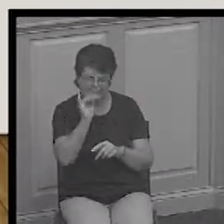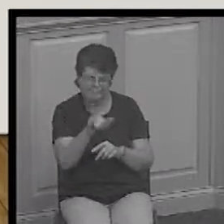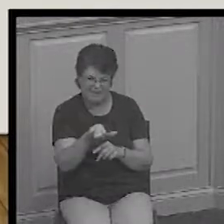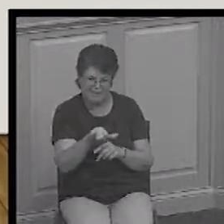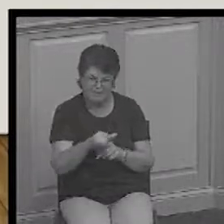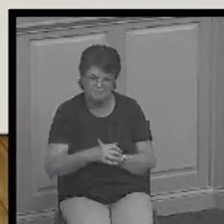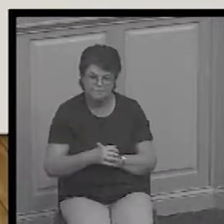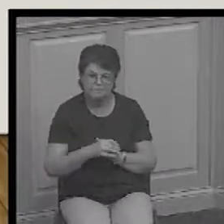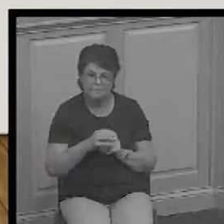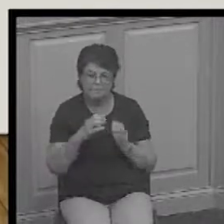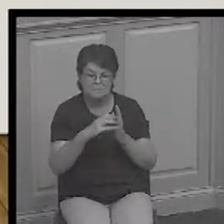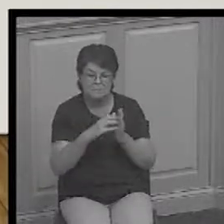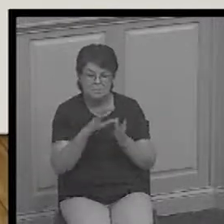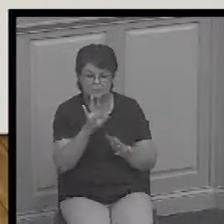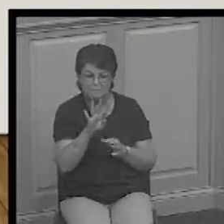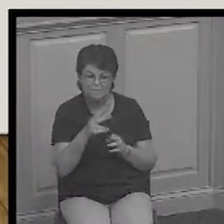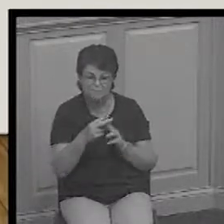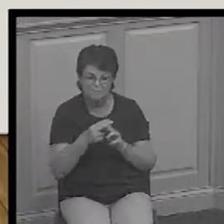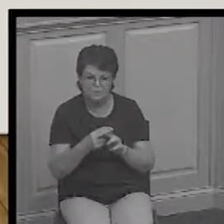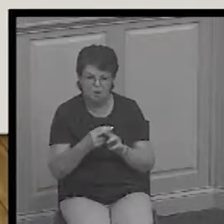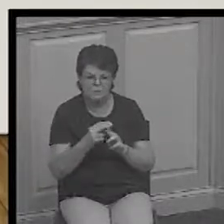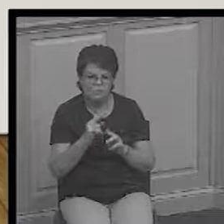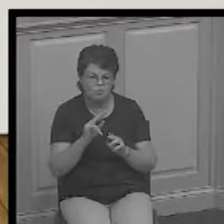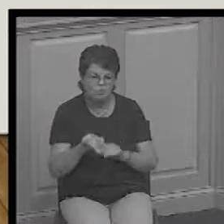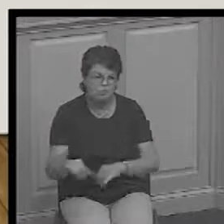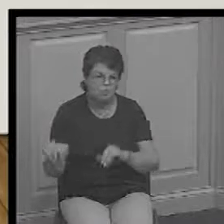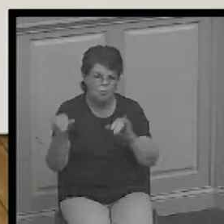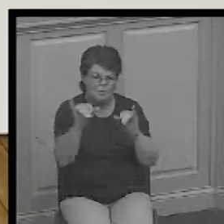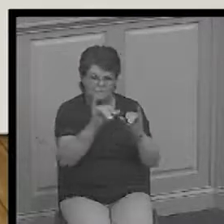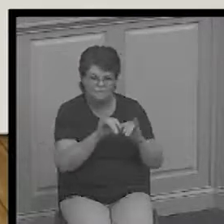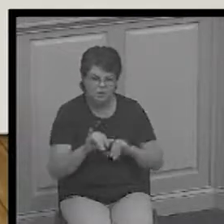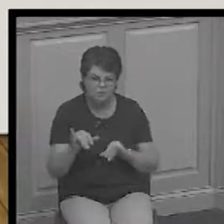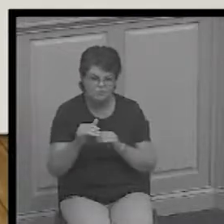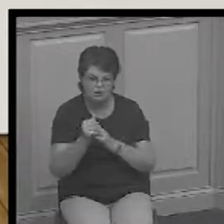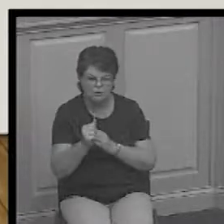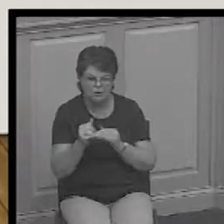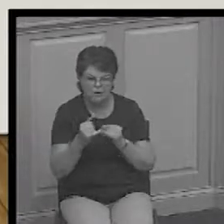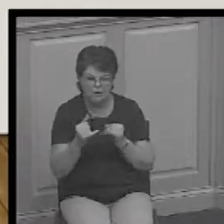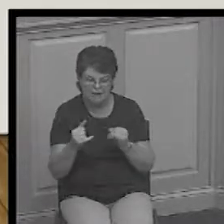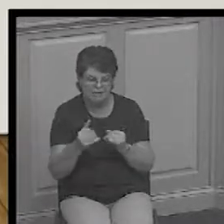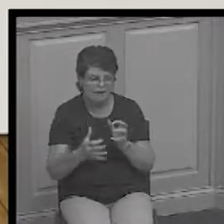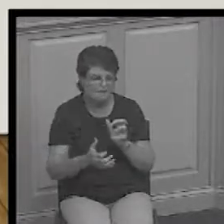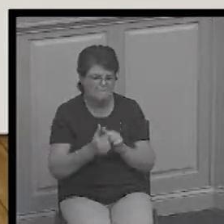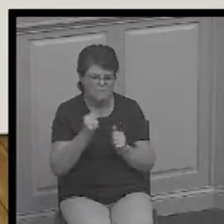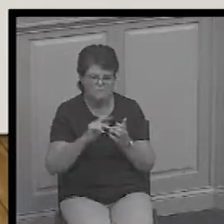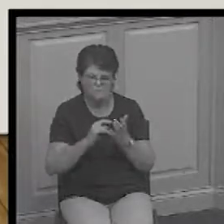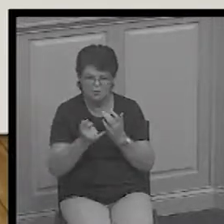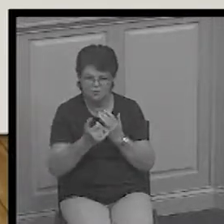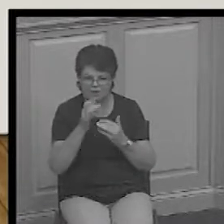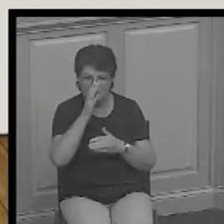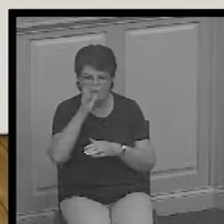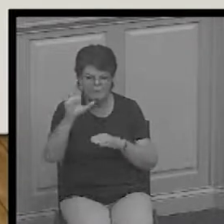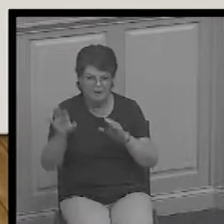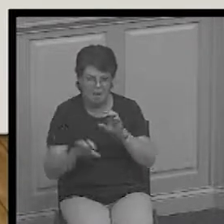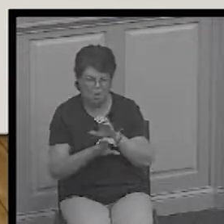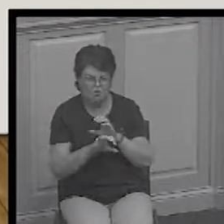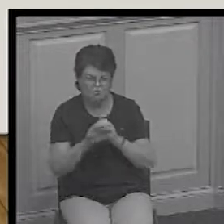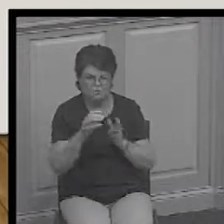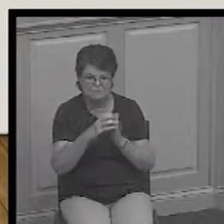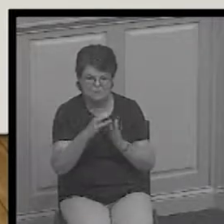mind. Section 4 is what they call the universal guidelines, and most projects are going to fall under Section 4.